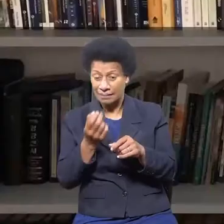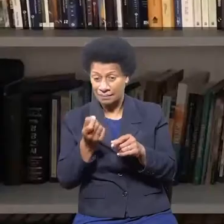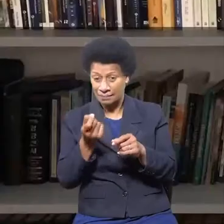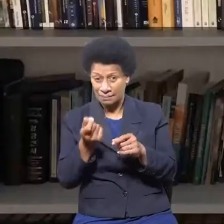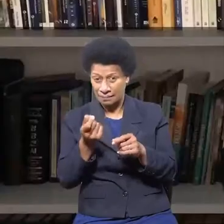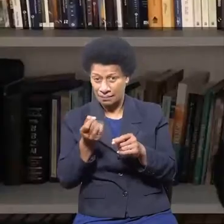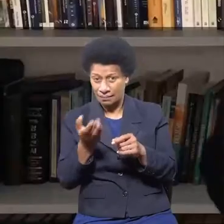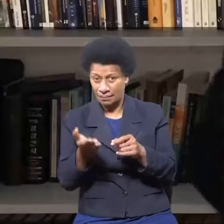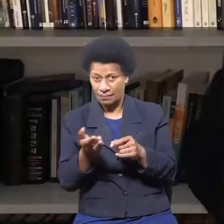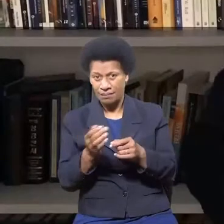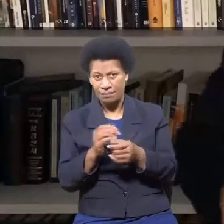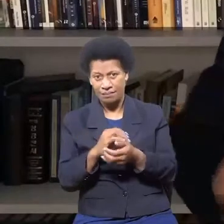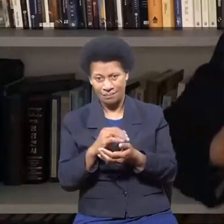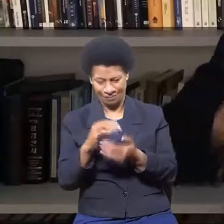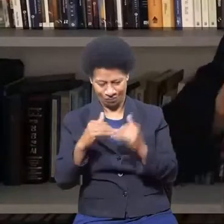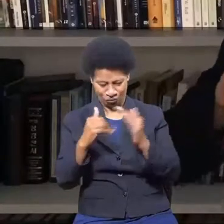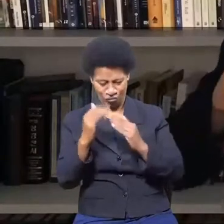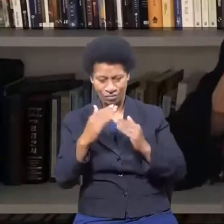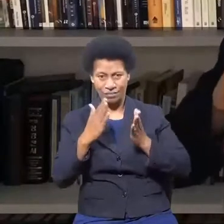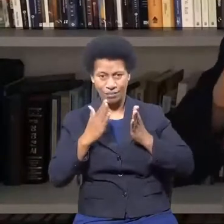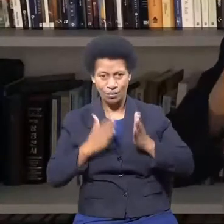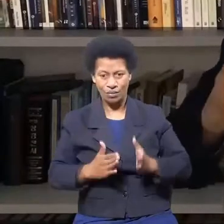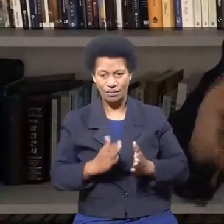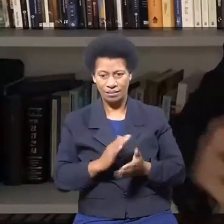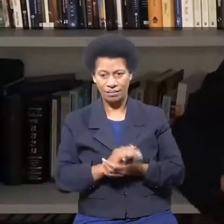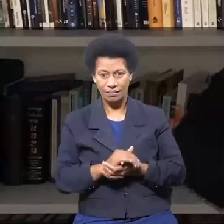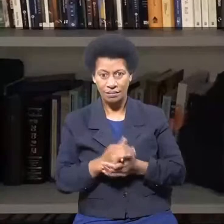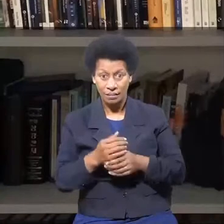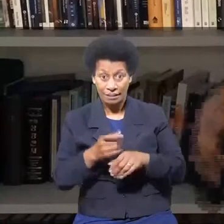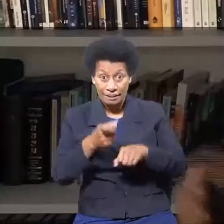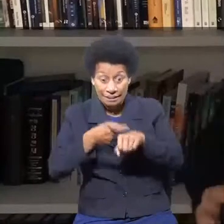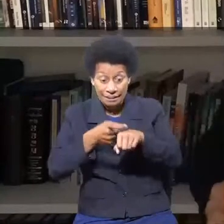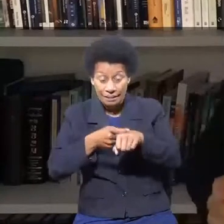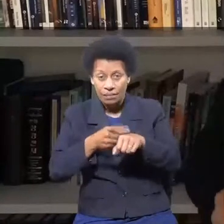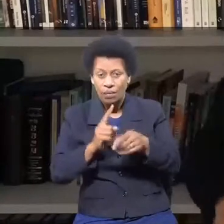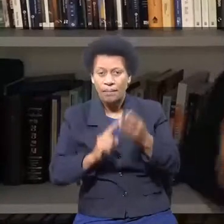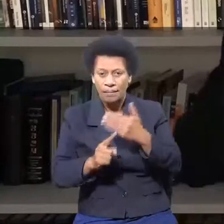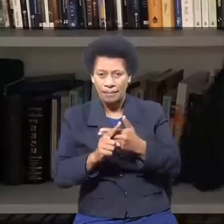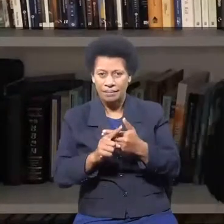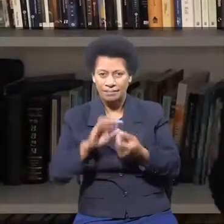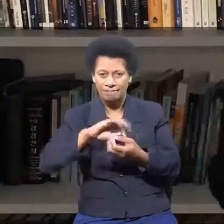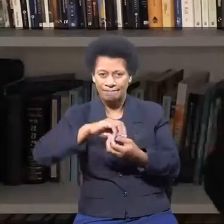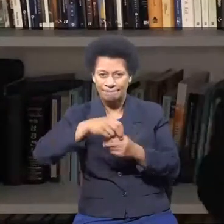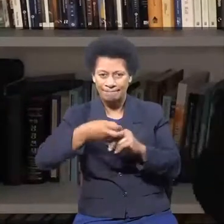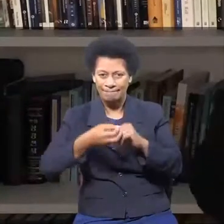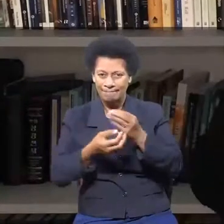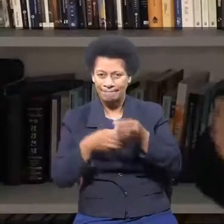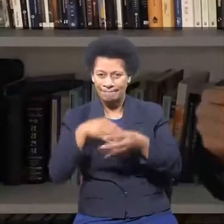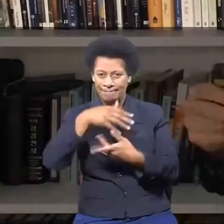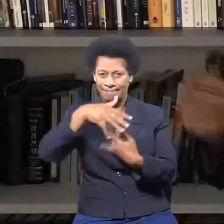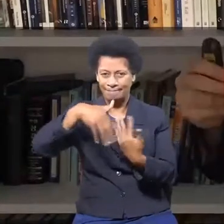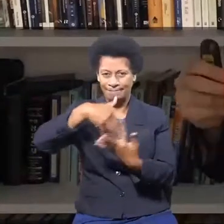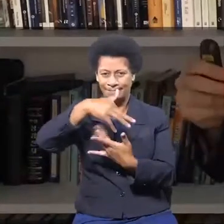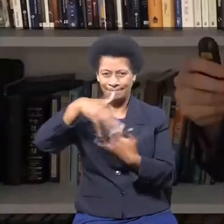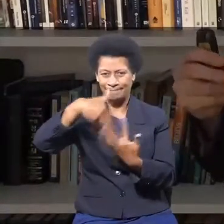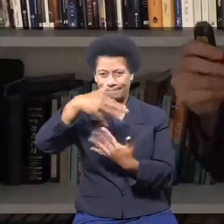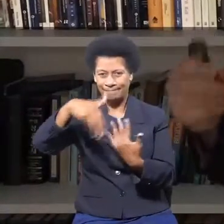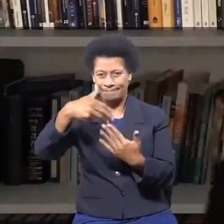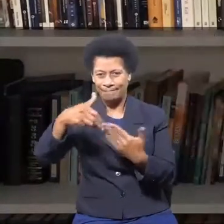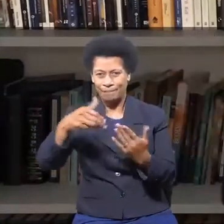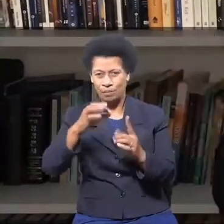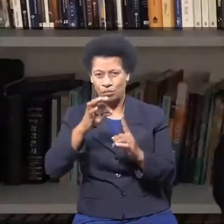components? You know, in the cell, there's all these interactions between proteins